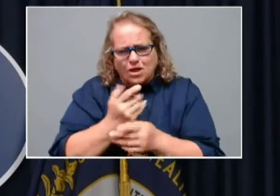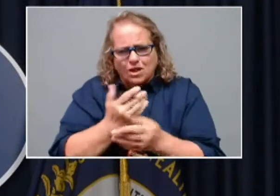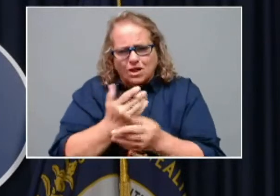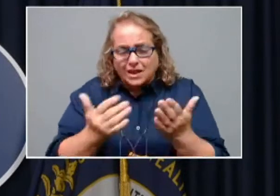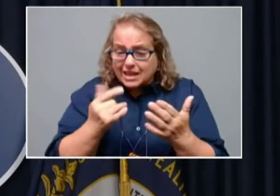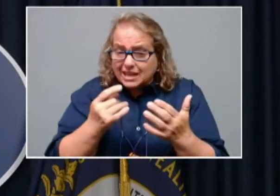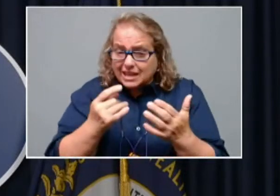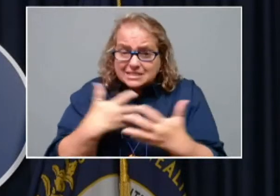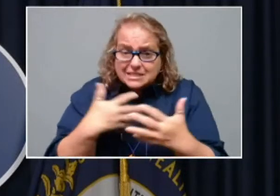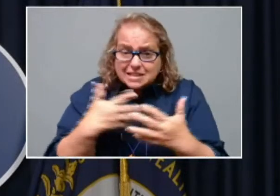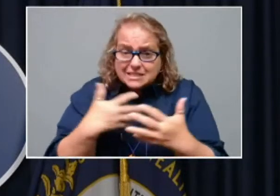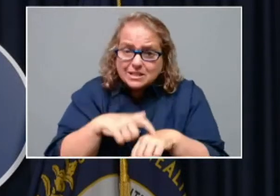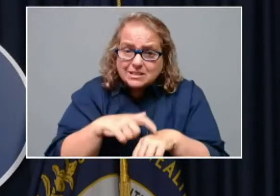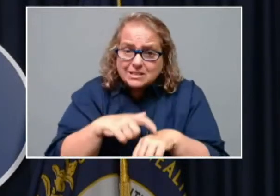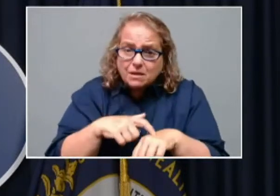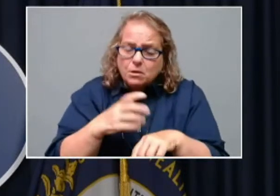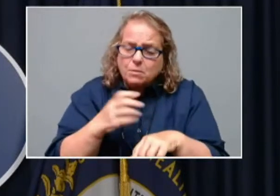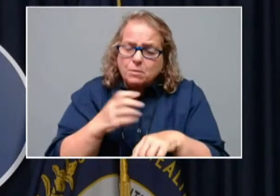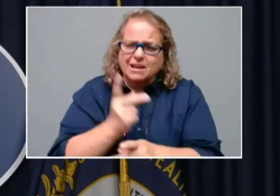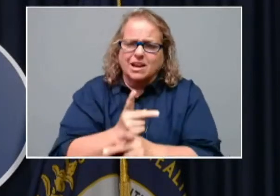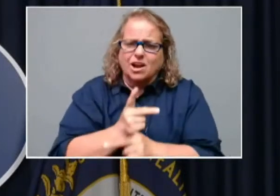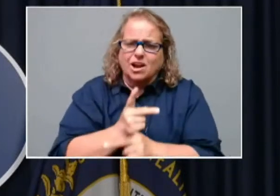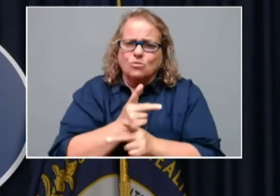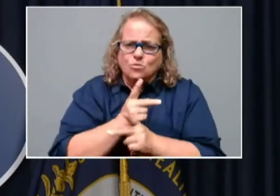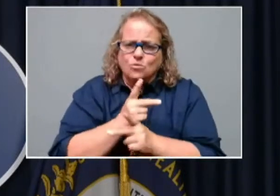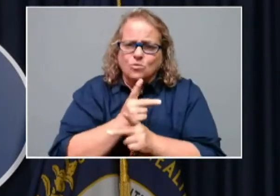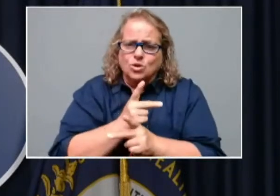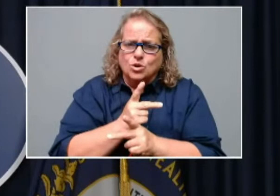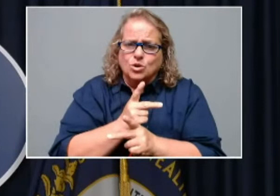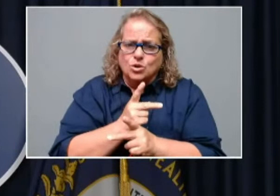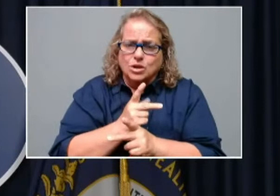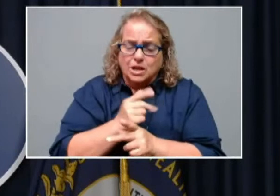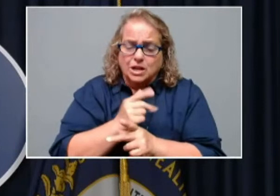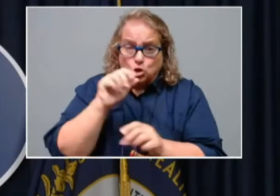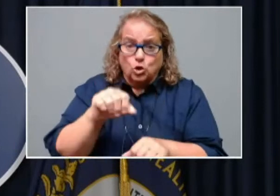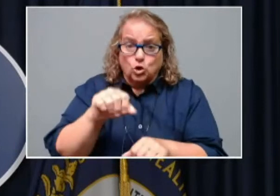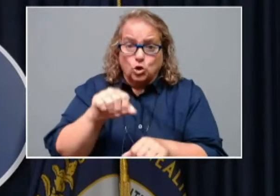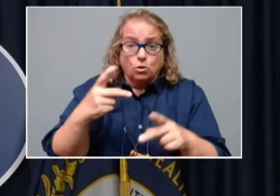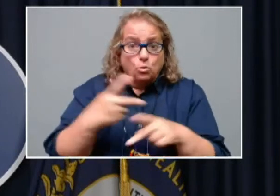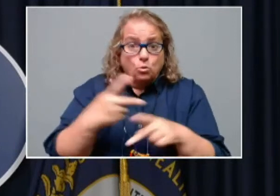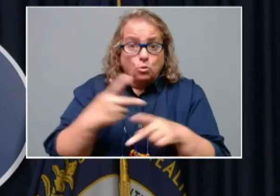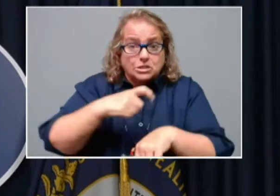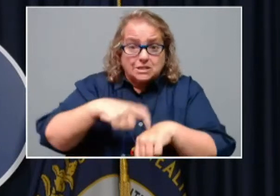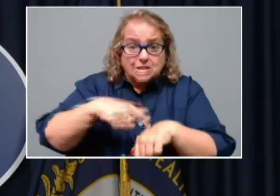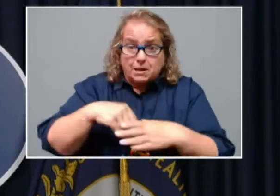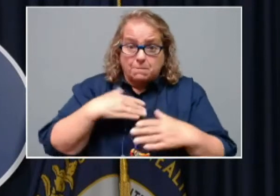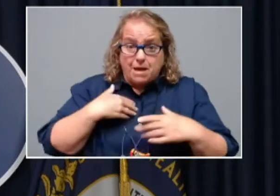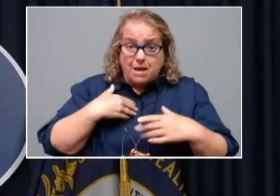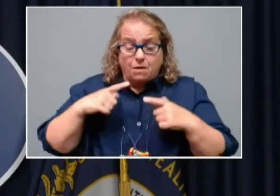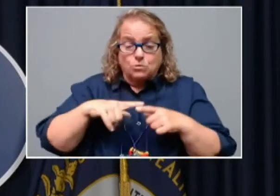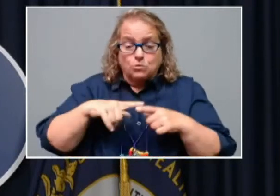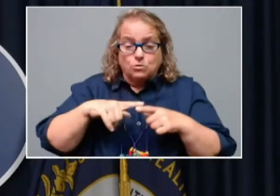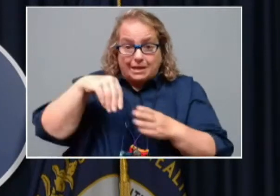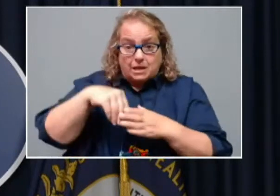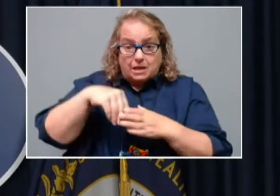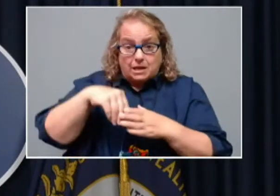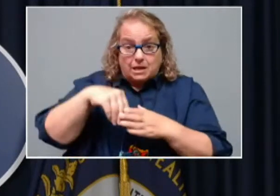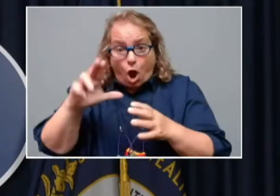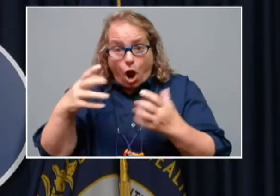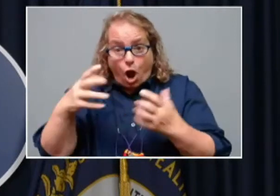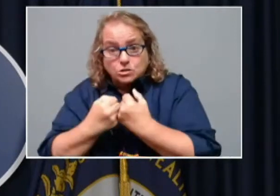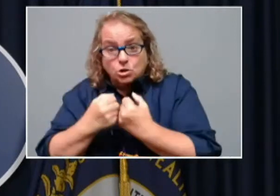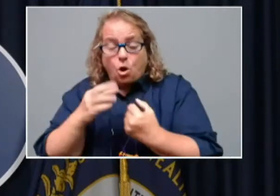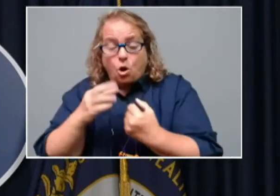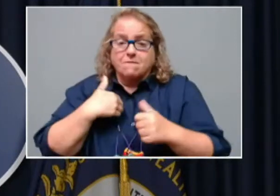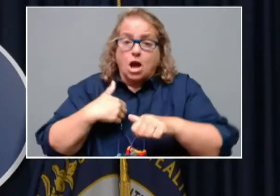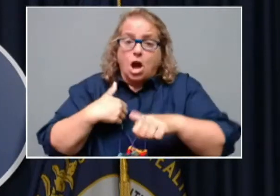everything else, right? This could be the worst time in my life to be in a car accident or to have other health problems. So take care of yourself.